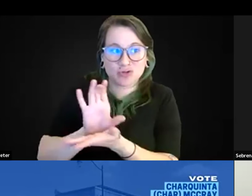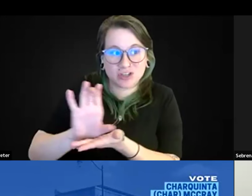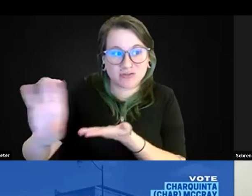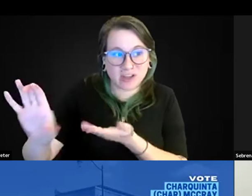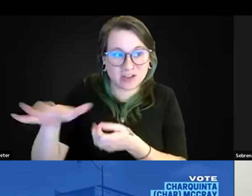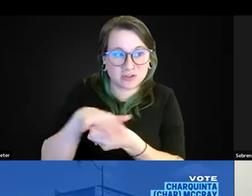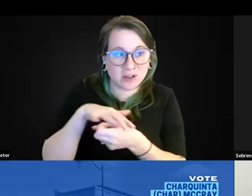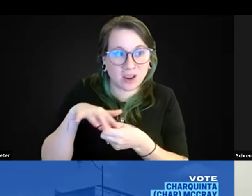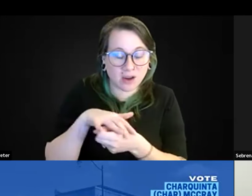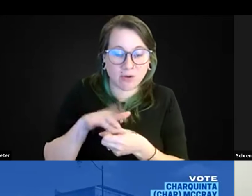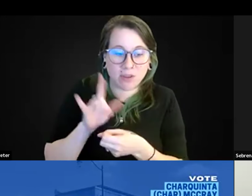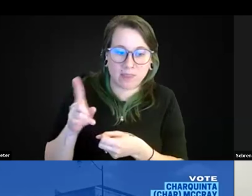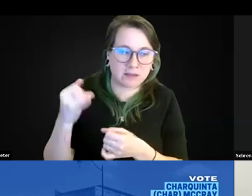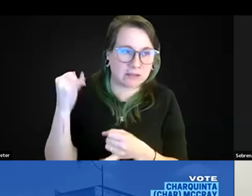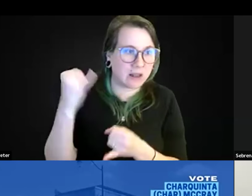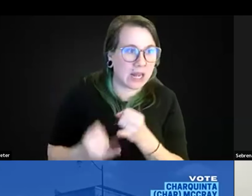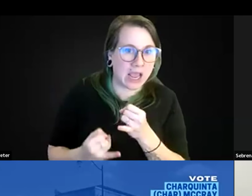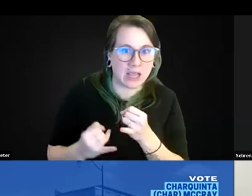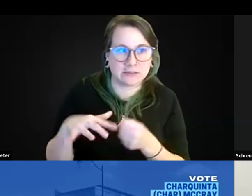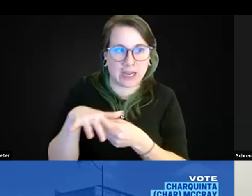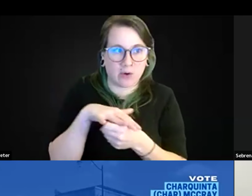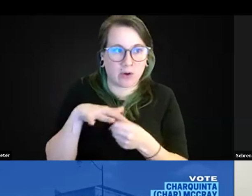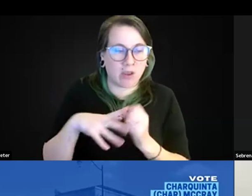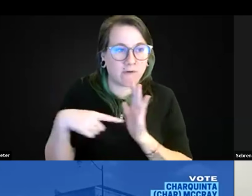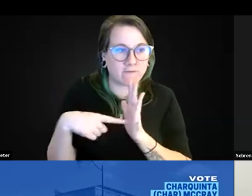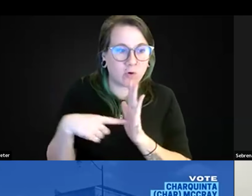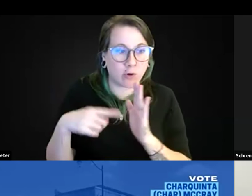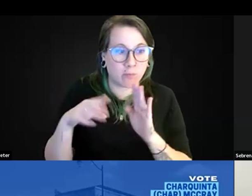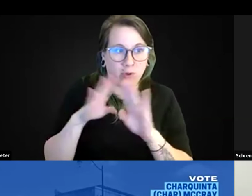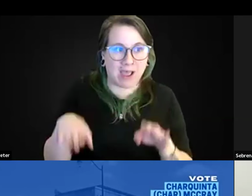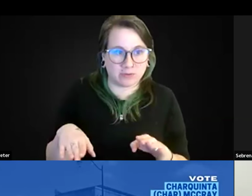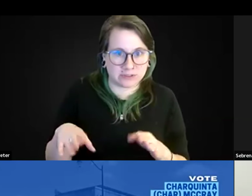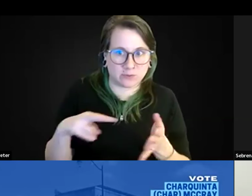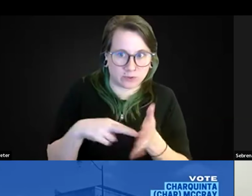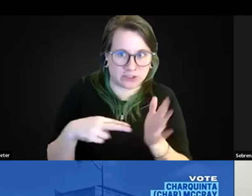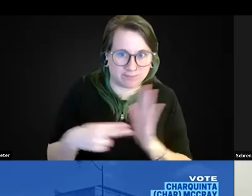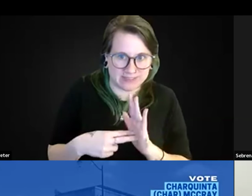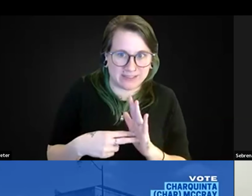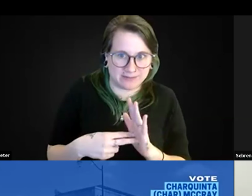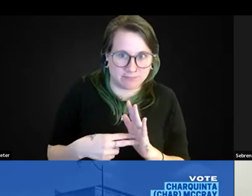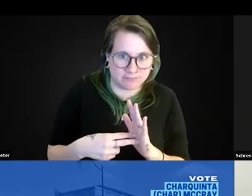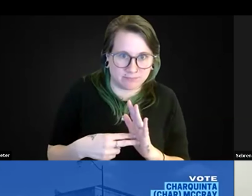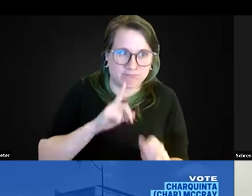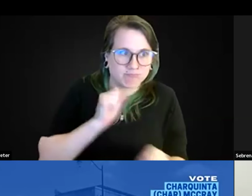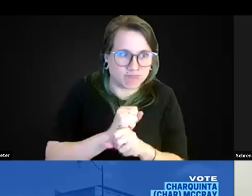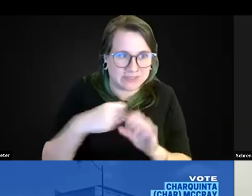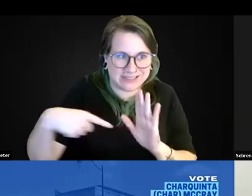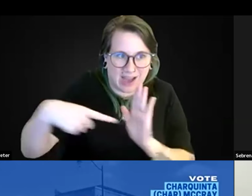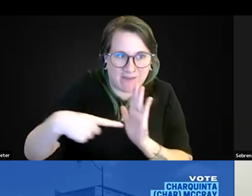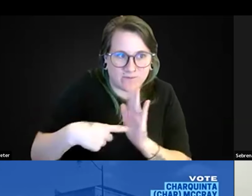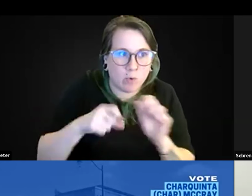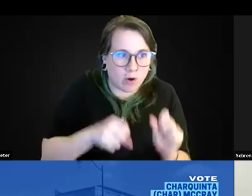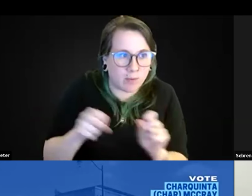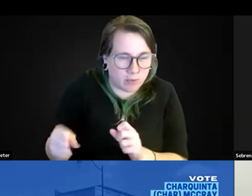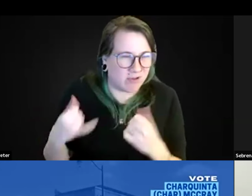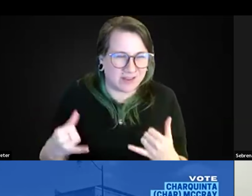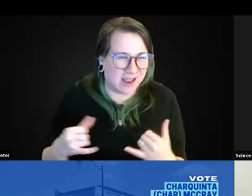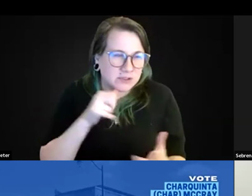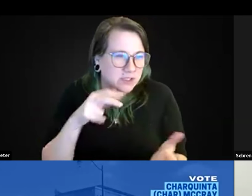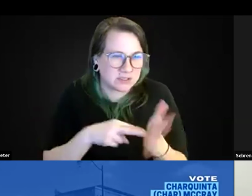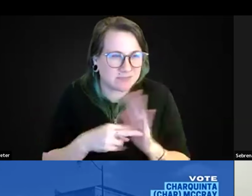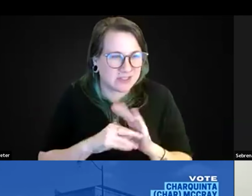known as one of the last strongholds of affordable housing, which it actually meant affordable at one point, now it isn't. And if this project moves